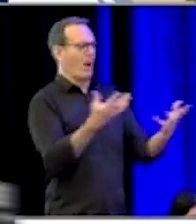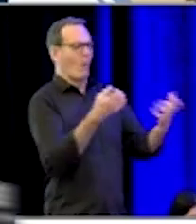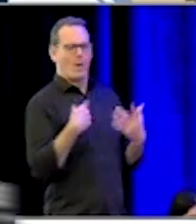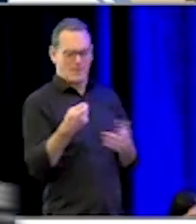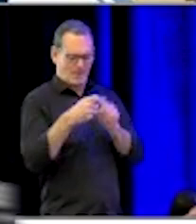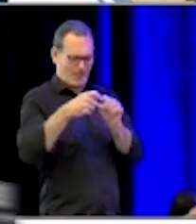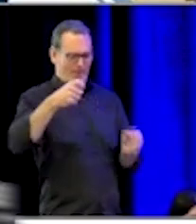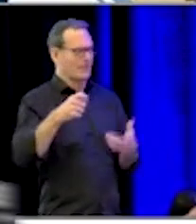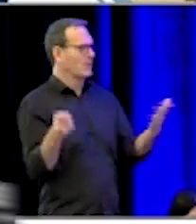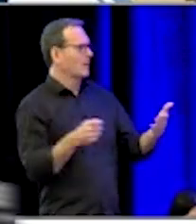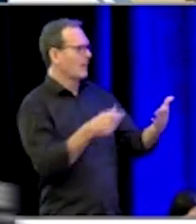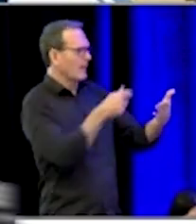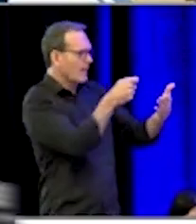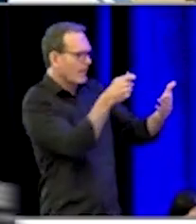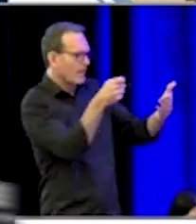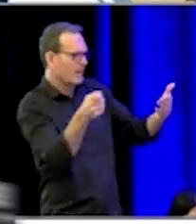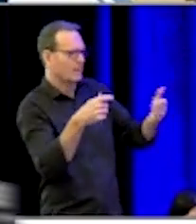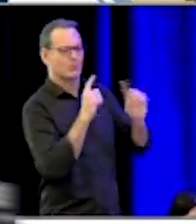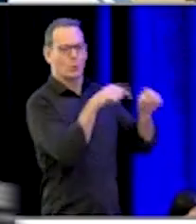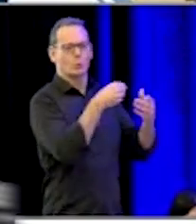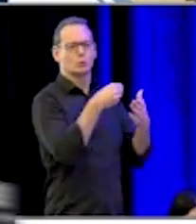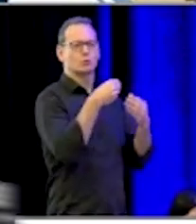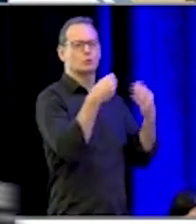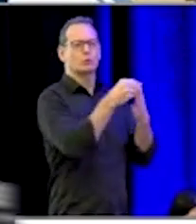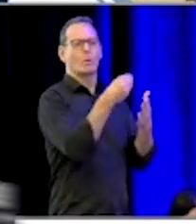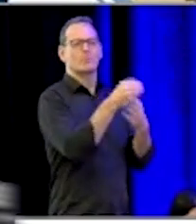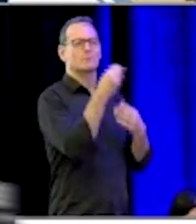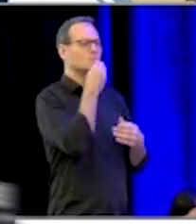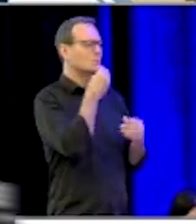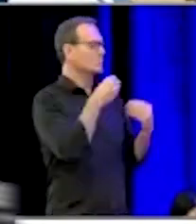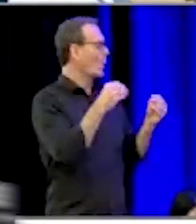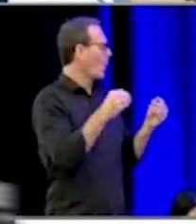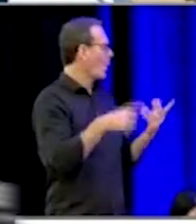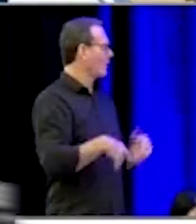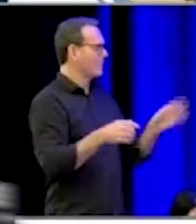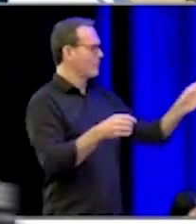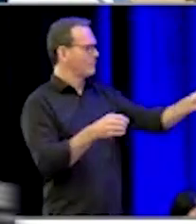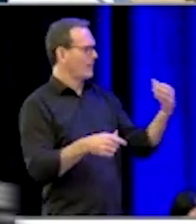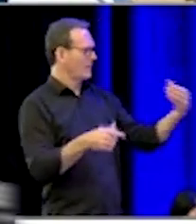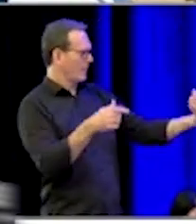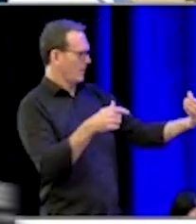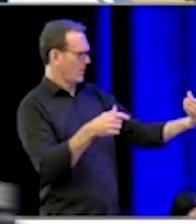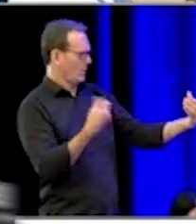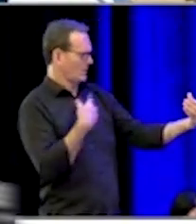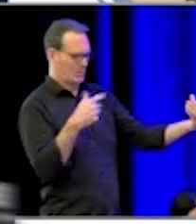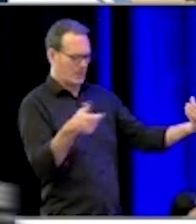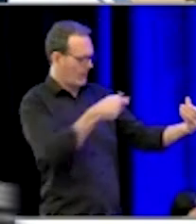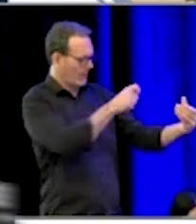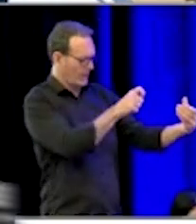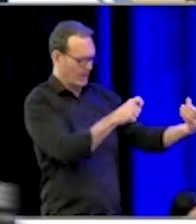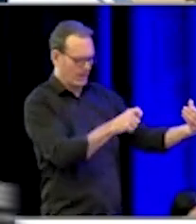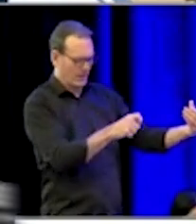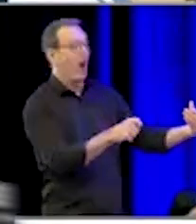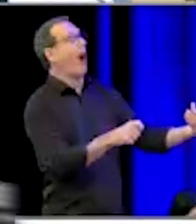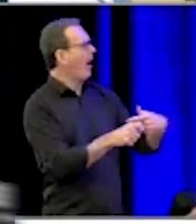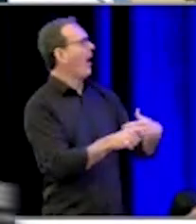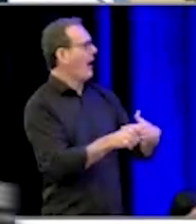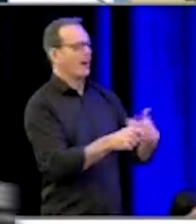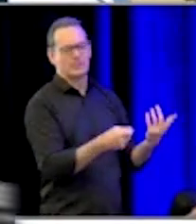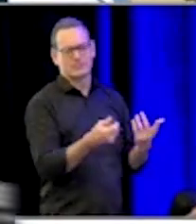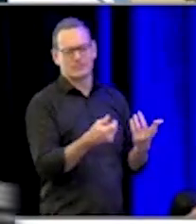bring that e-reader pen to be able to read, you know, things on the box that maybe he wasn't familiar with.